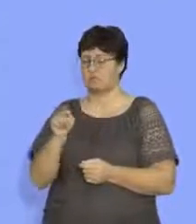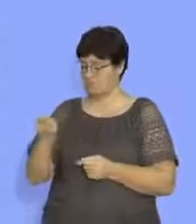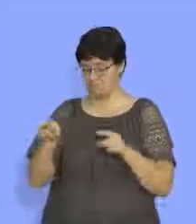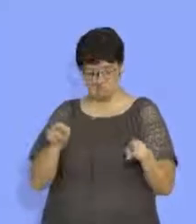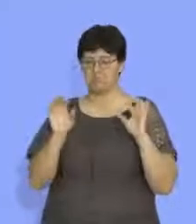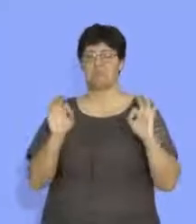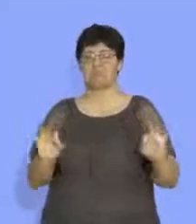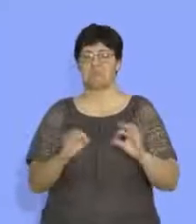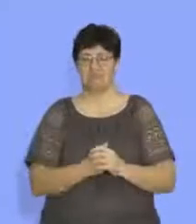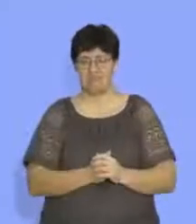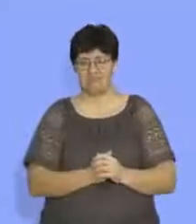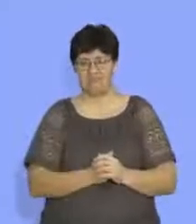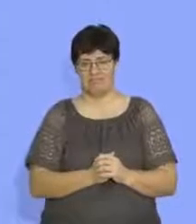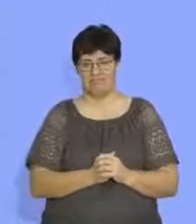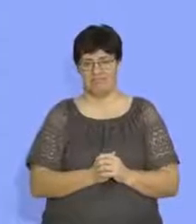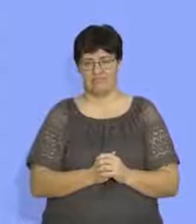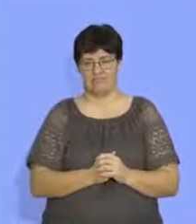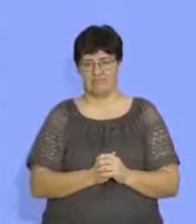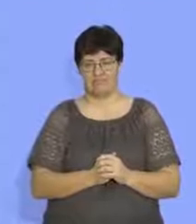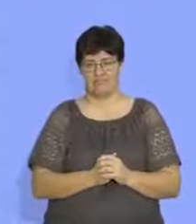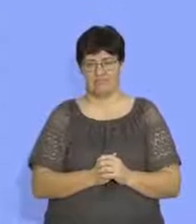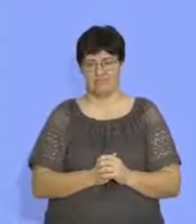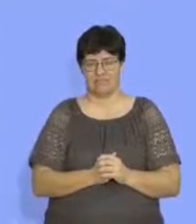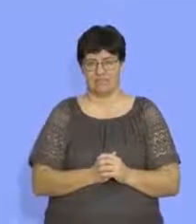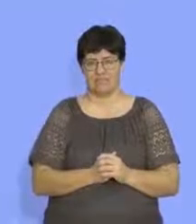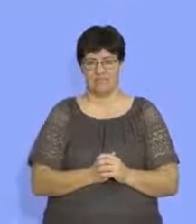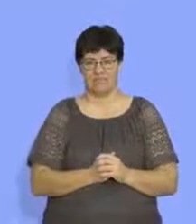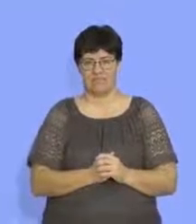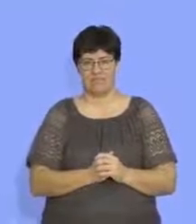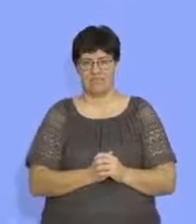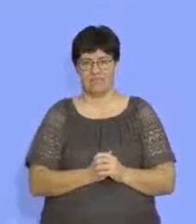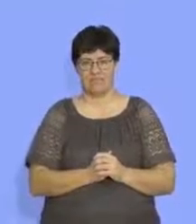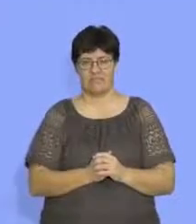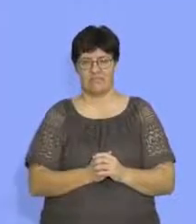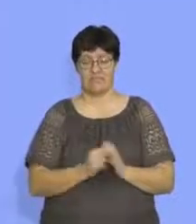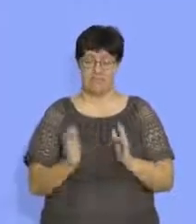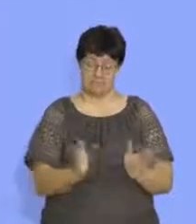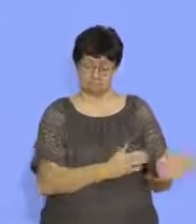me 326 rand. So you can see it means we did the right thing there.